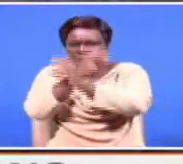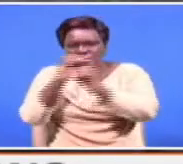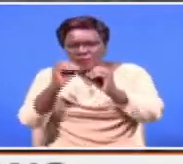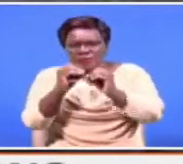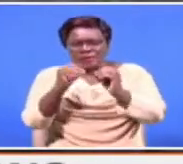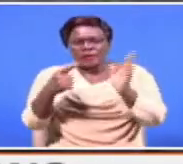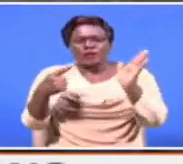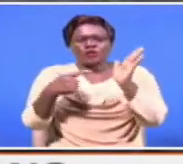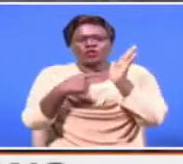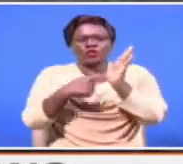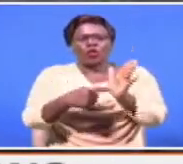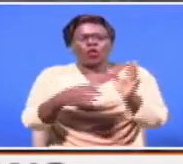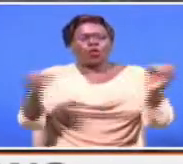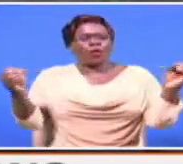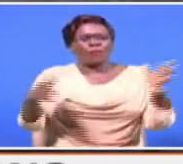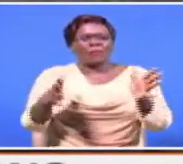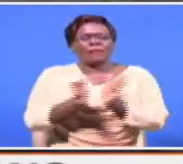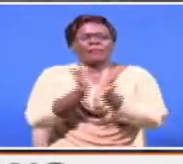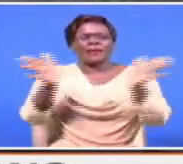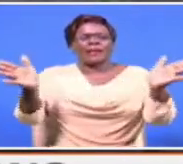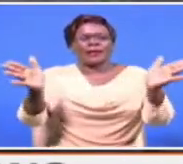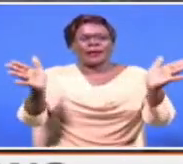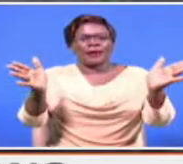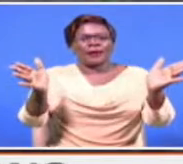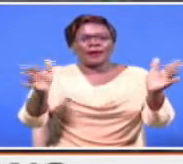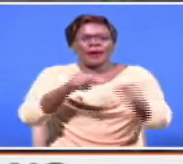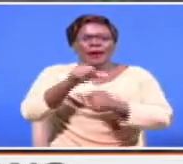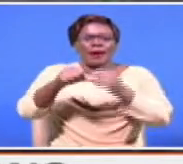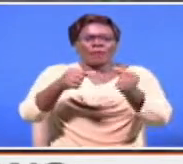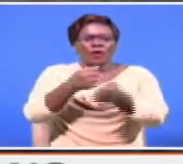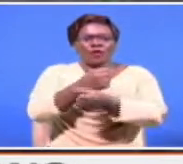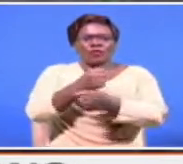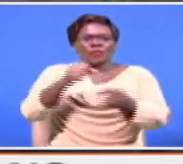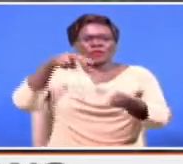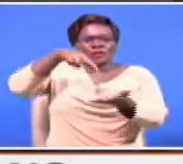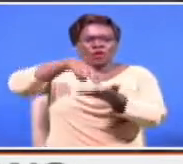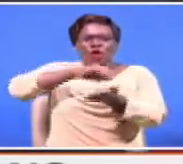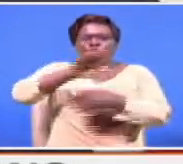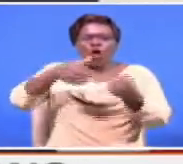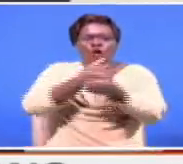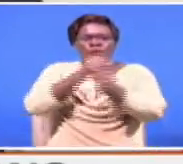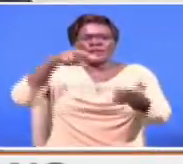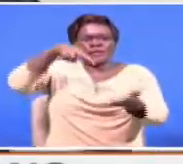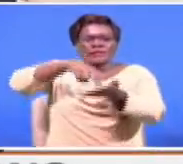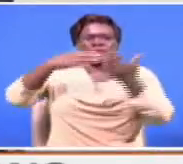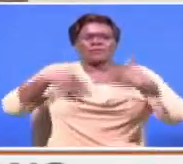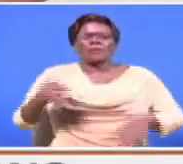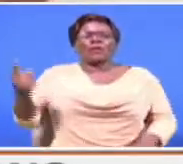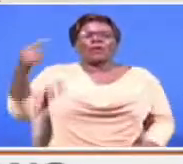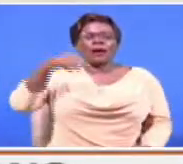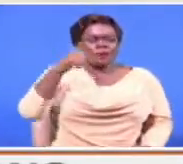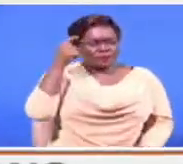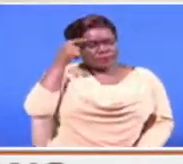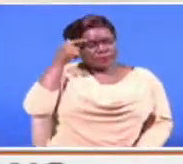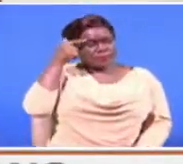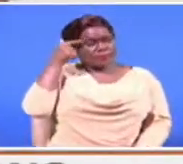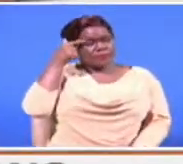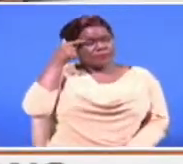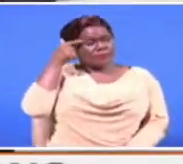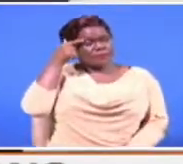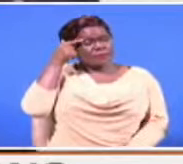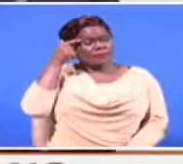Let it be done before everyone. If it's about presidential candidature, let all the presidential candidates come. Clement